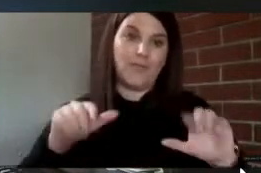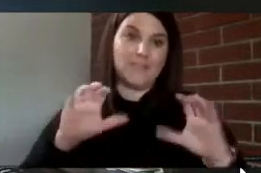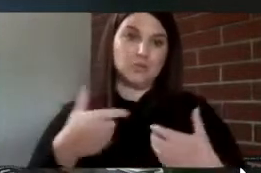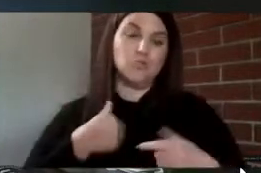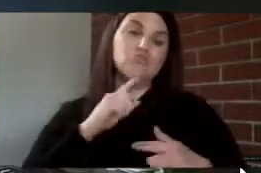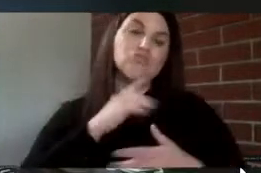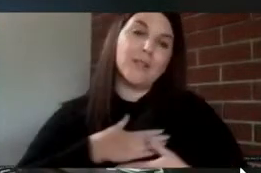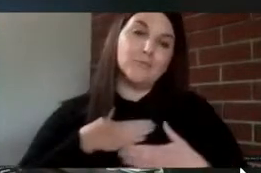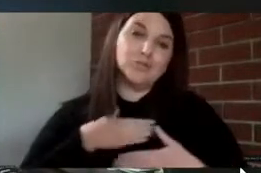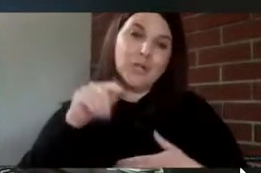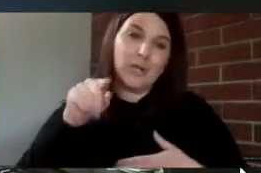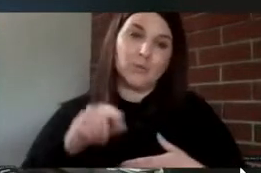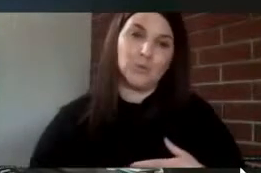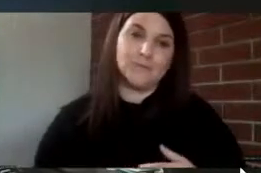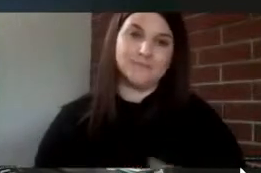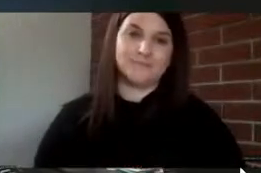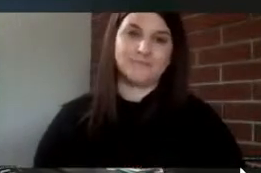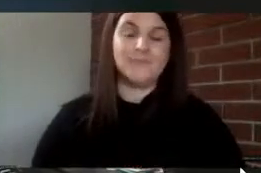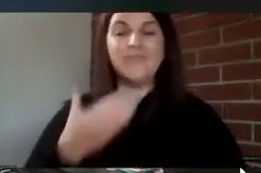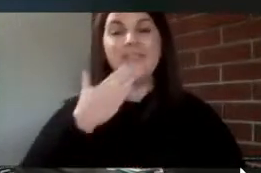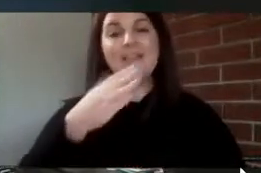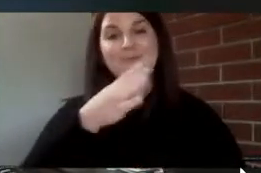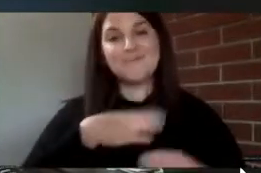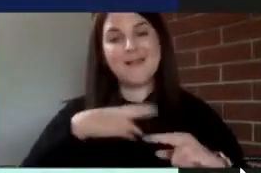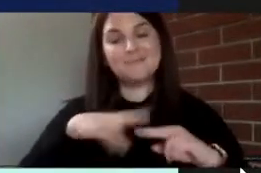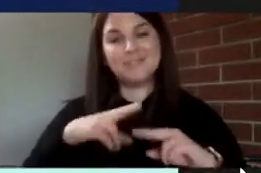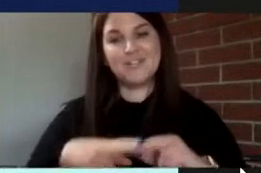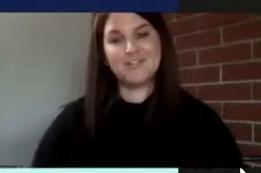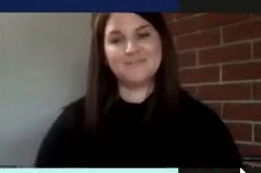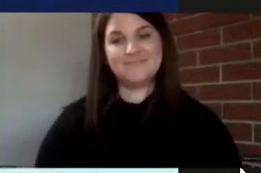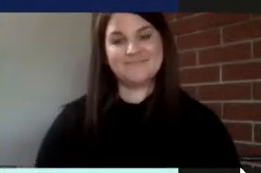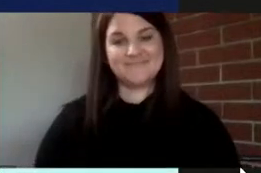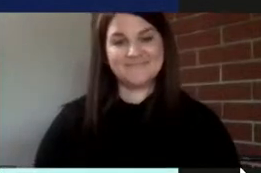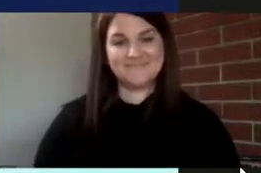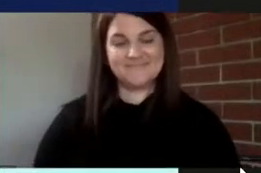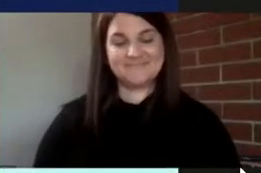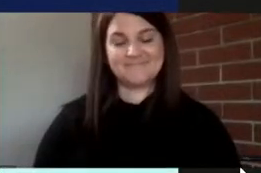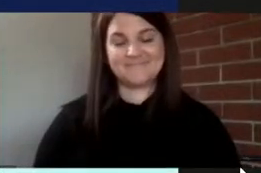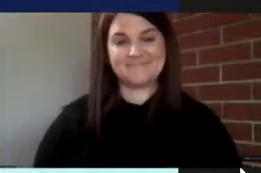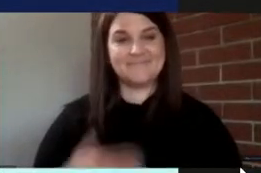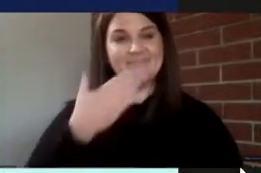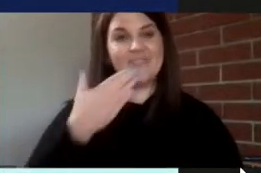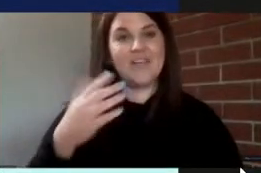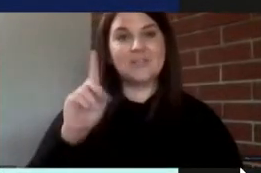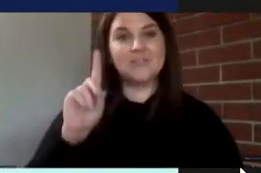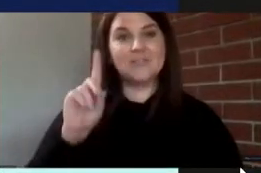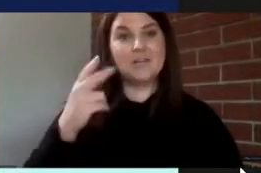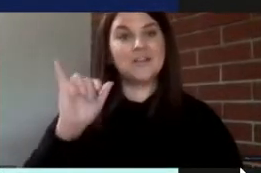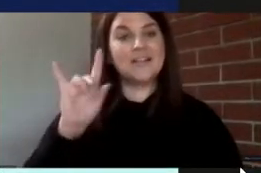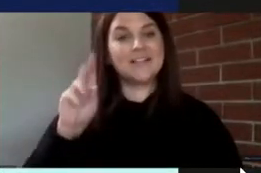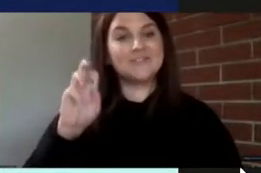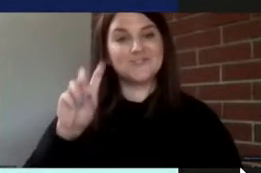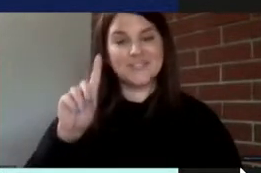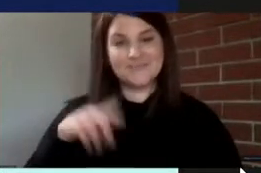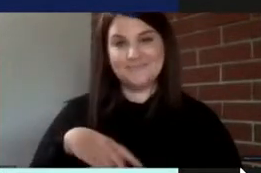you. Thank you, Madam Chair. Thank you, Dr. Hildreth. Dr. Venters, please.